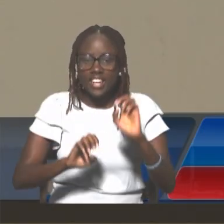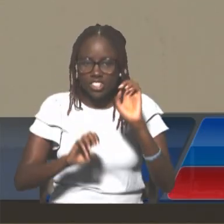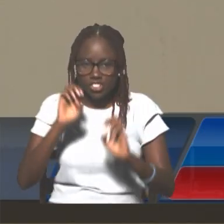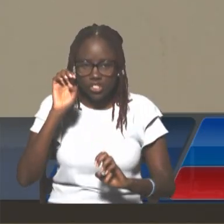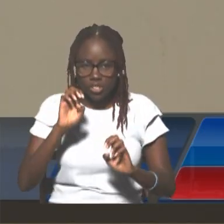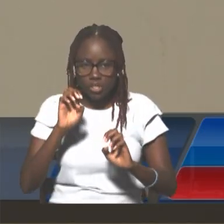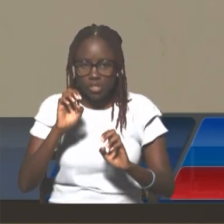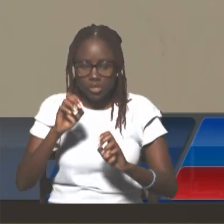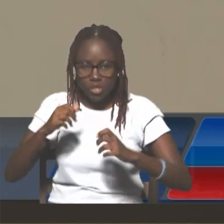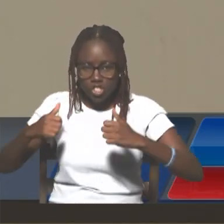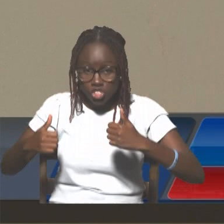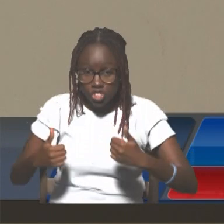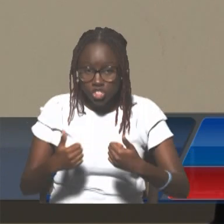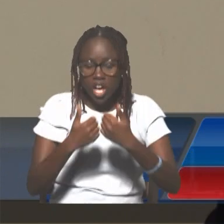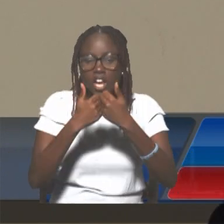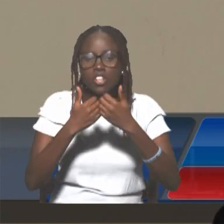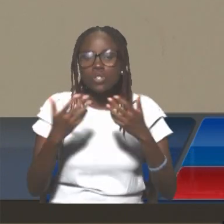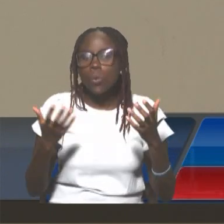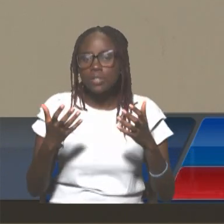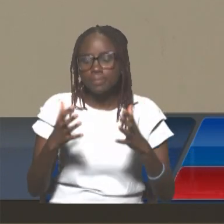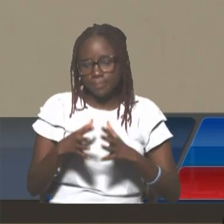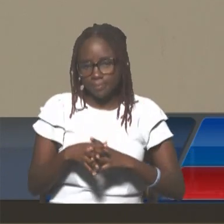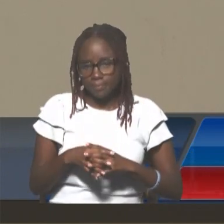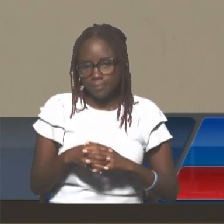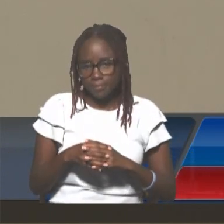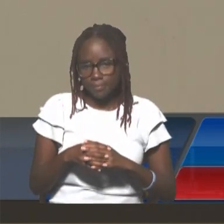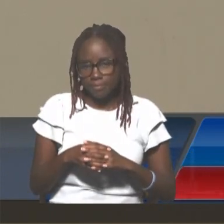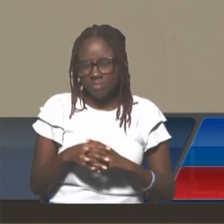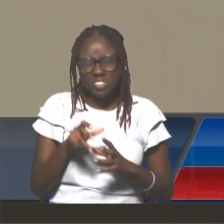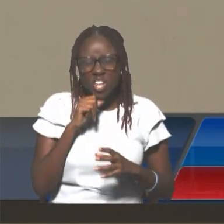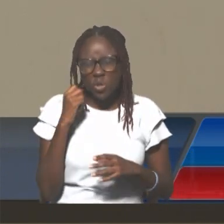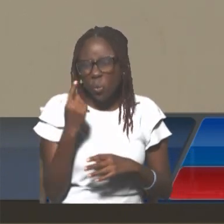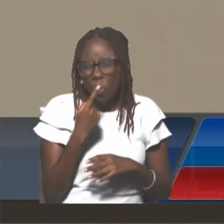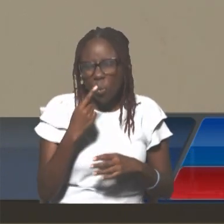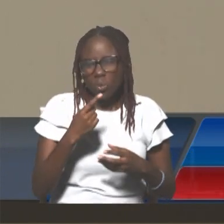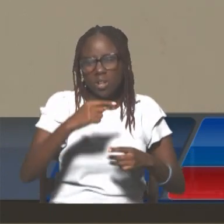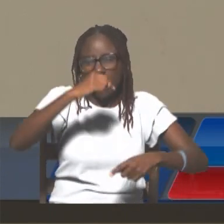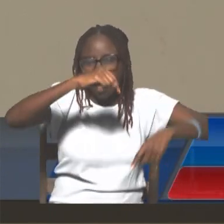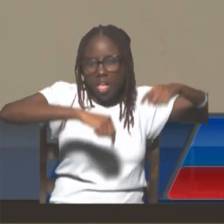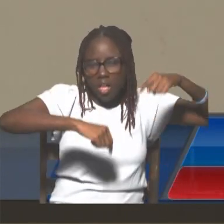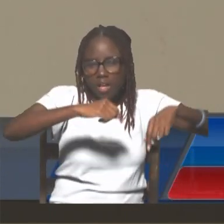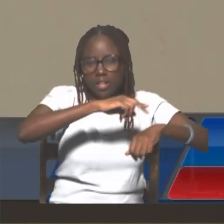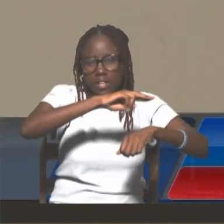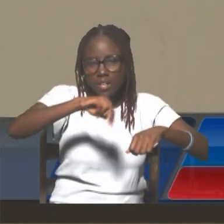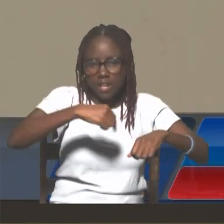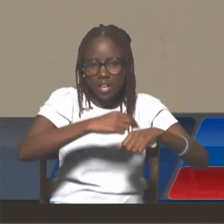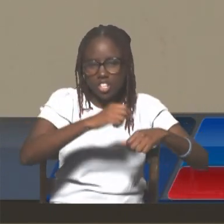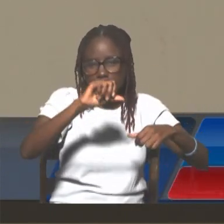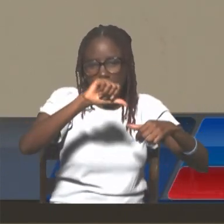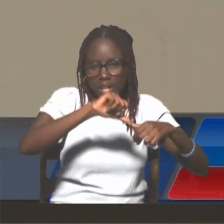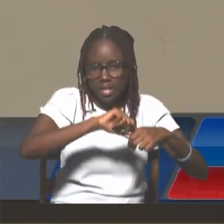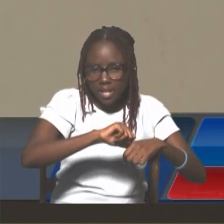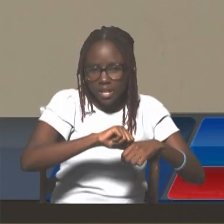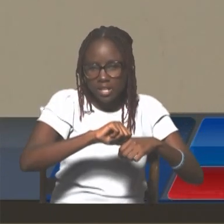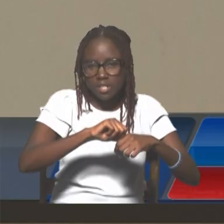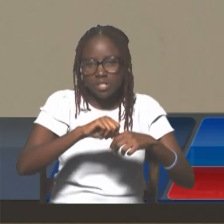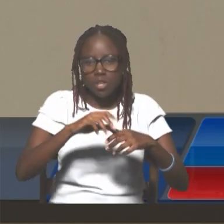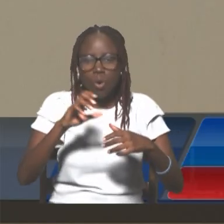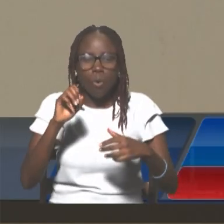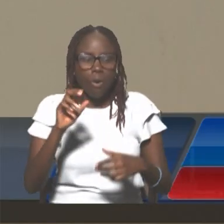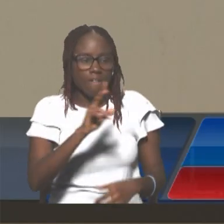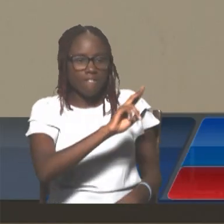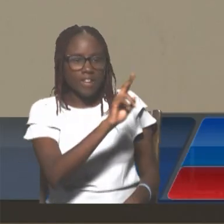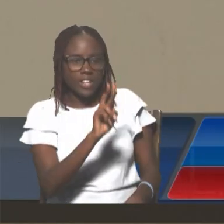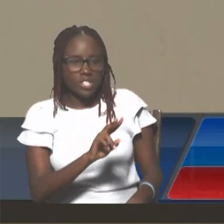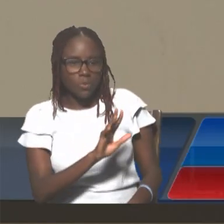our challenge in energy is not just oil, natural gas, renewables, or